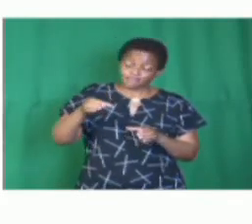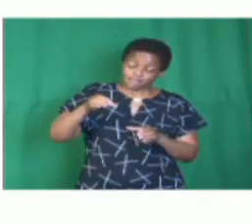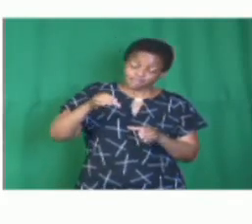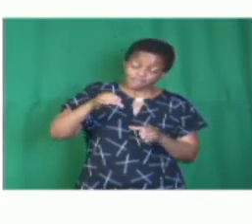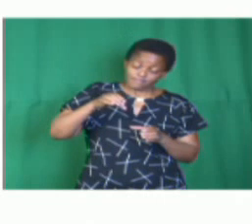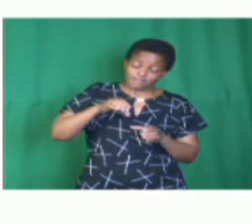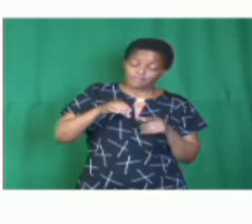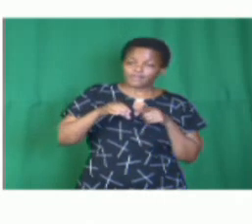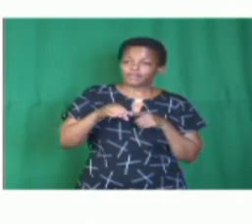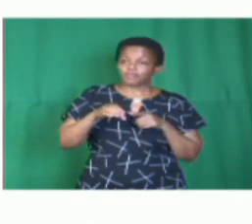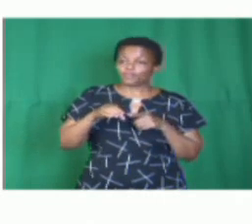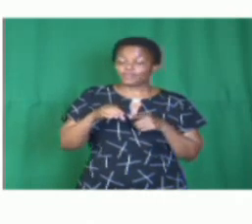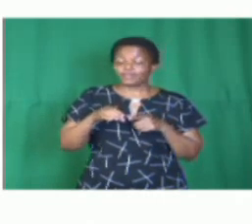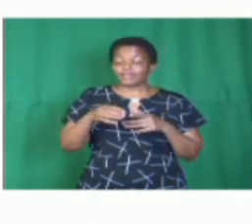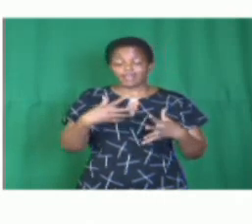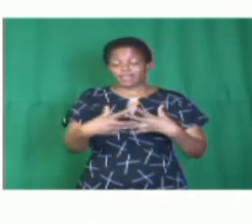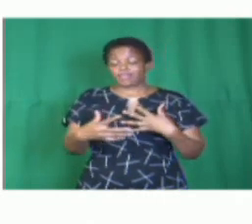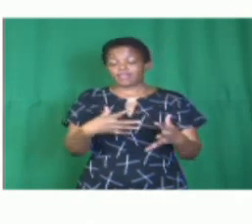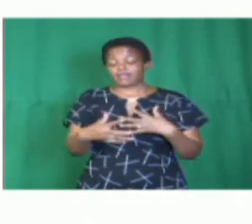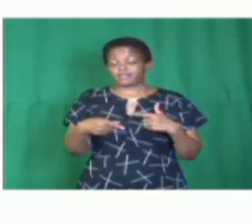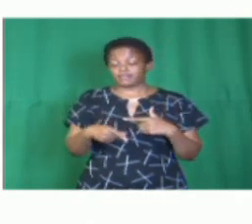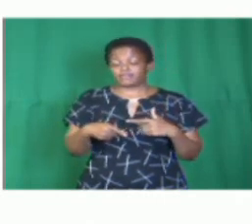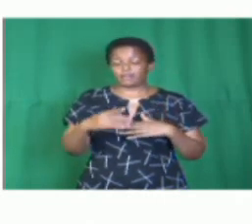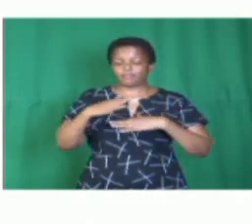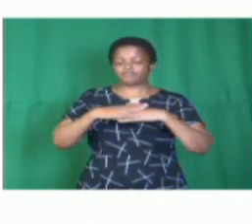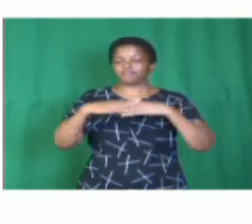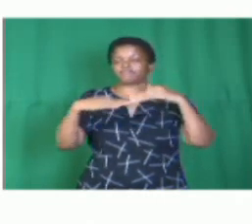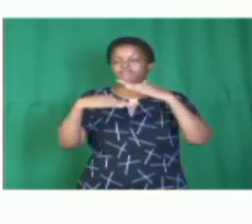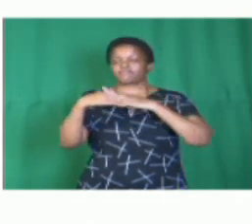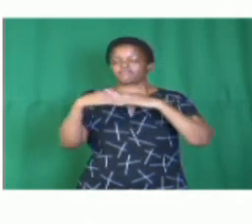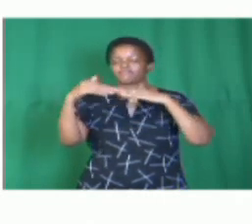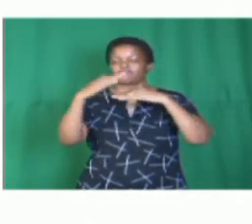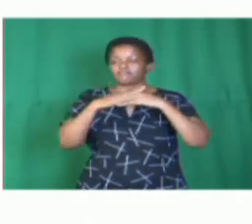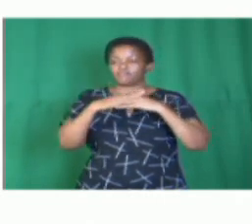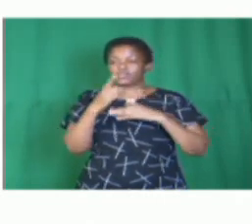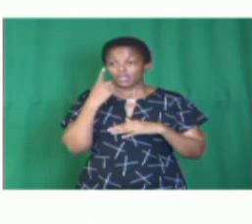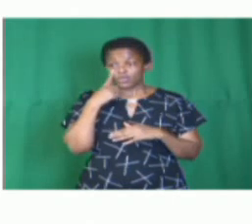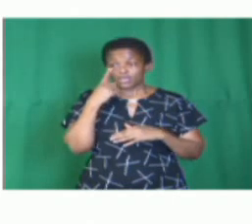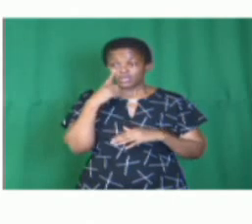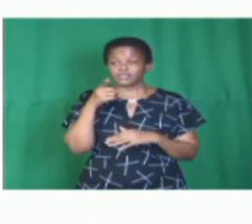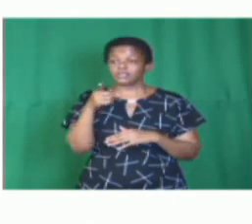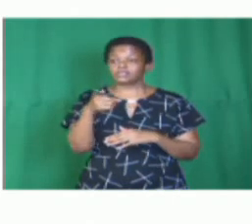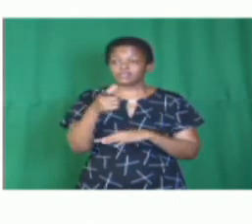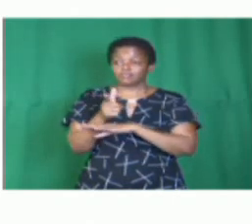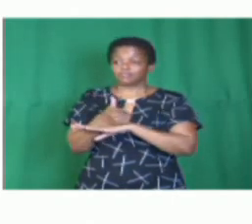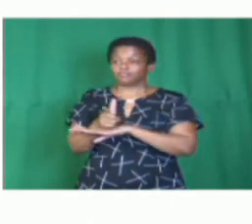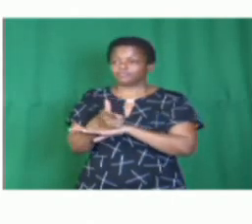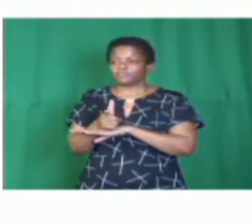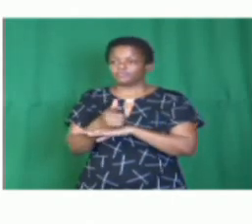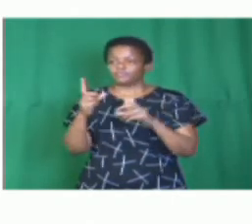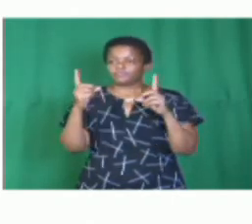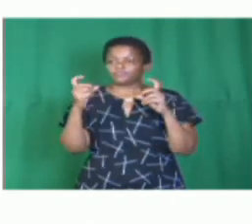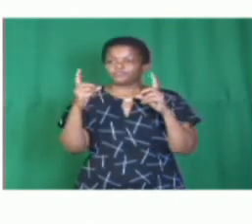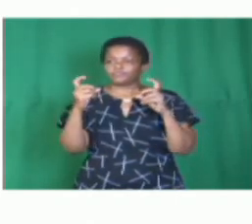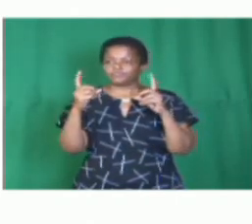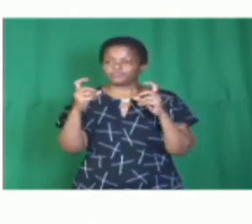the substances here must form different layers. So now I hope you can see, dear learners, that here there